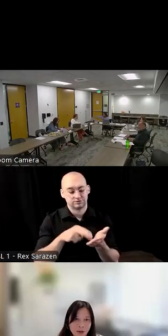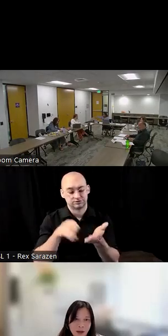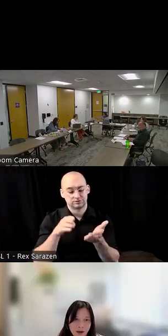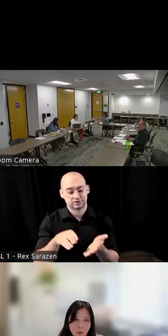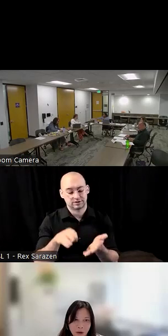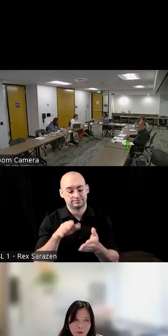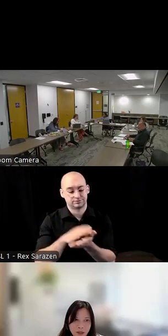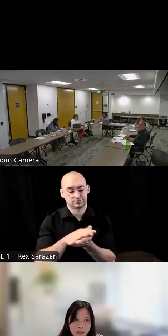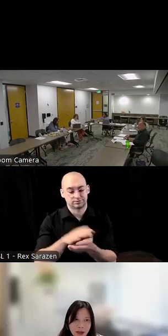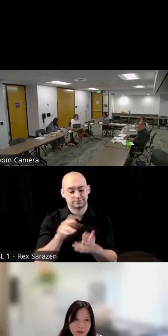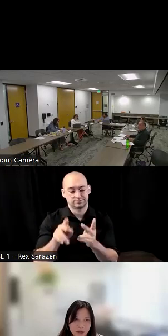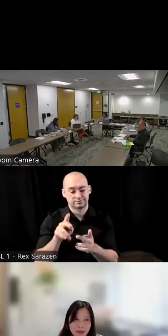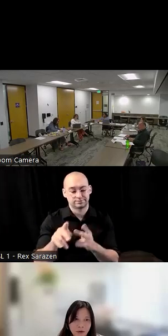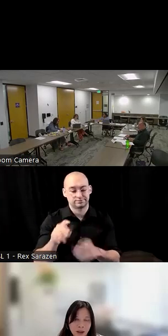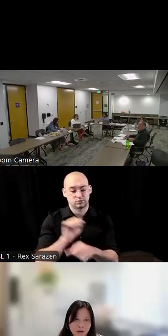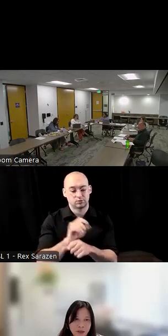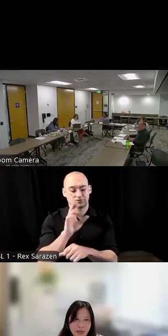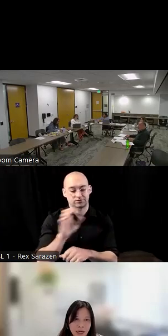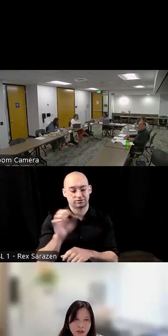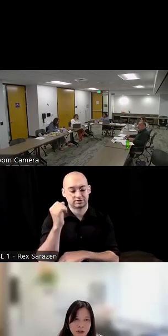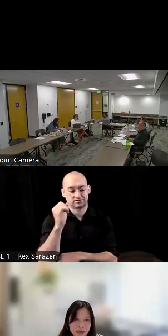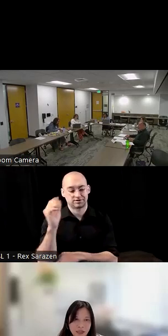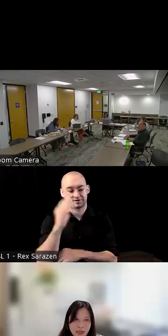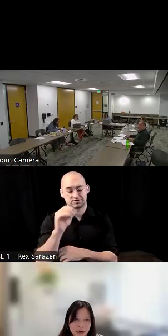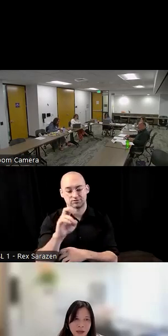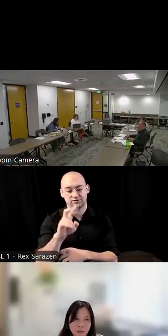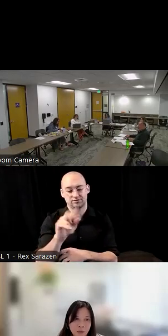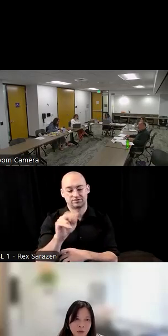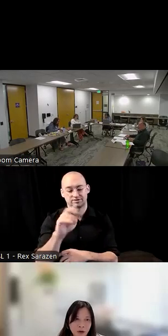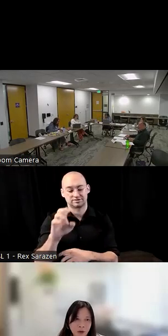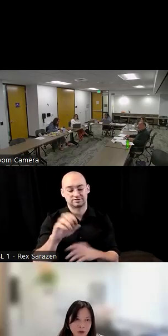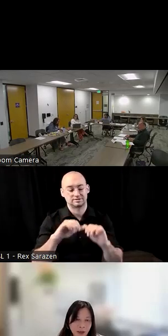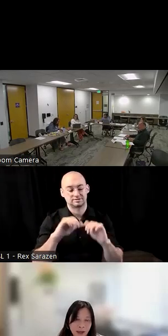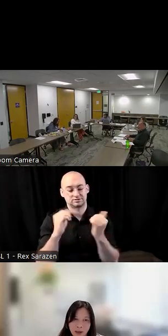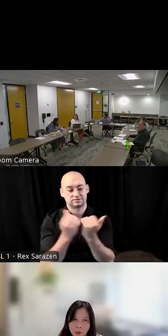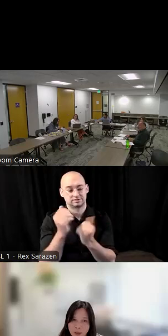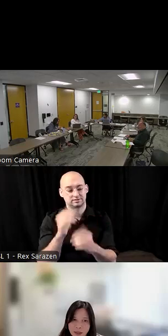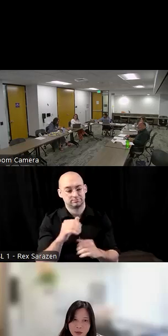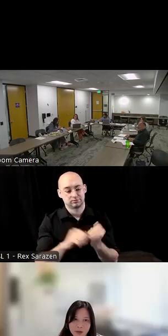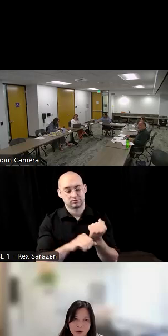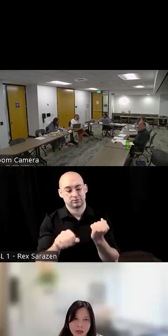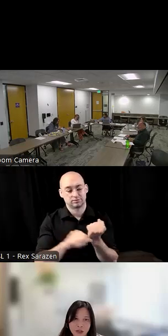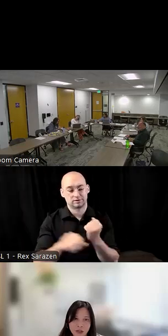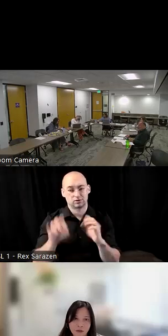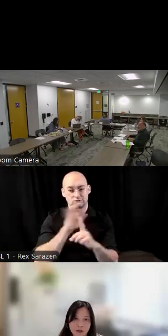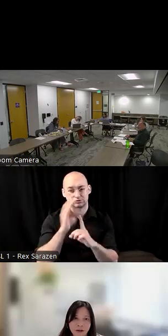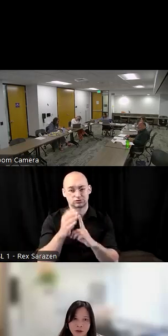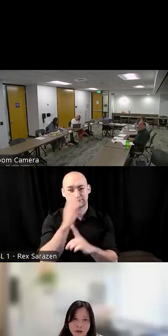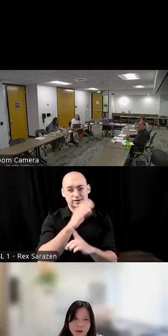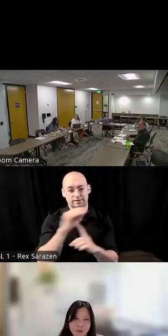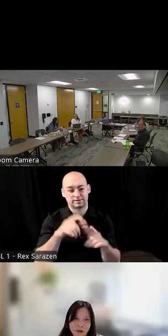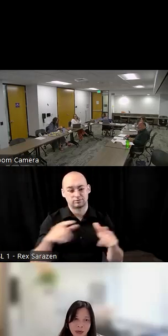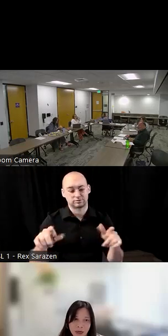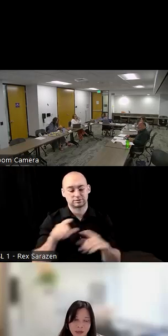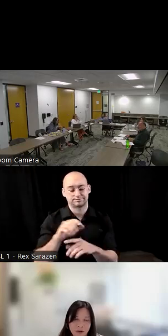and direct care workforce, advocates and relevant state agencies, and promoting cultural and linguistic consideration for